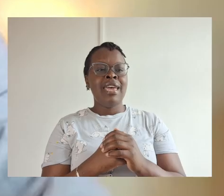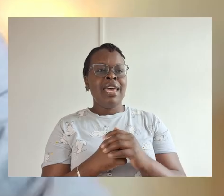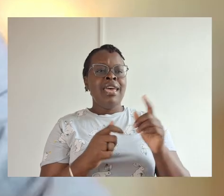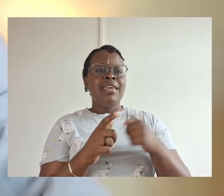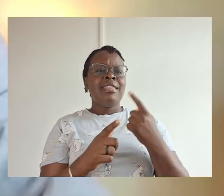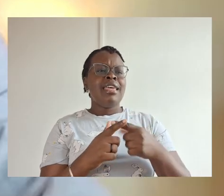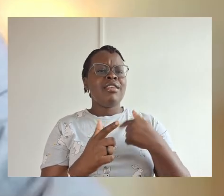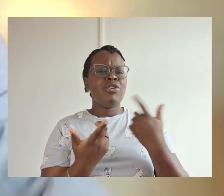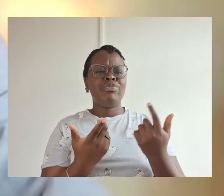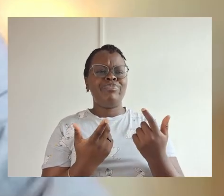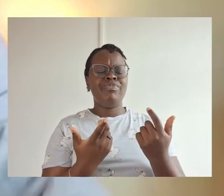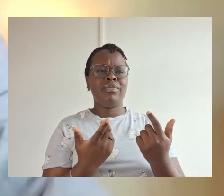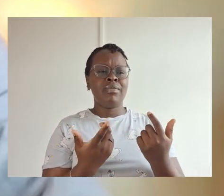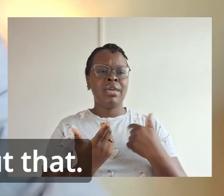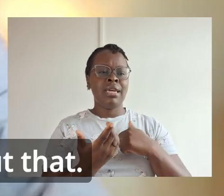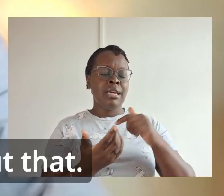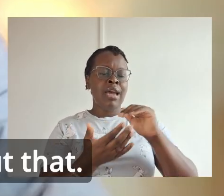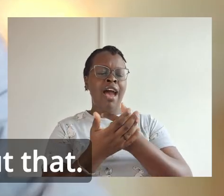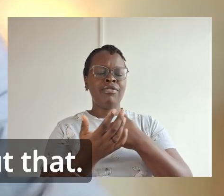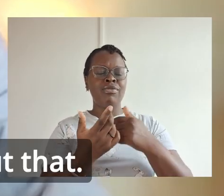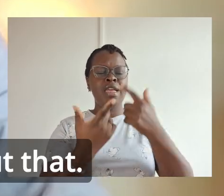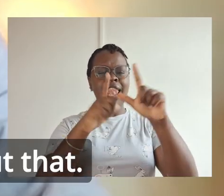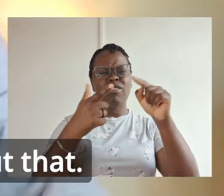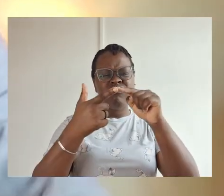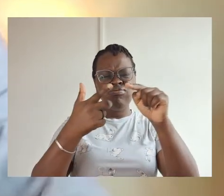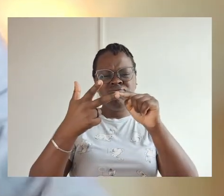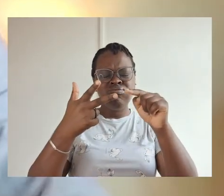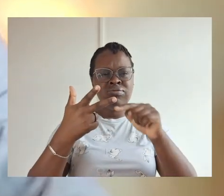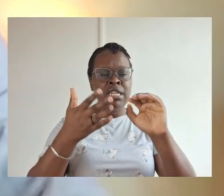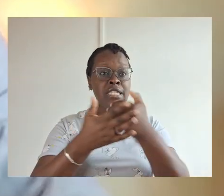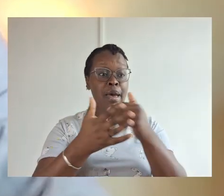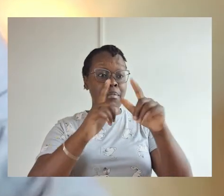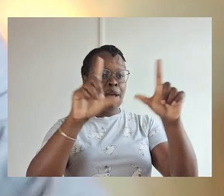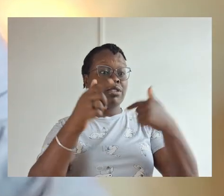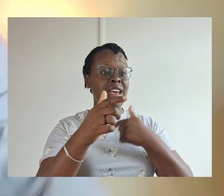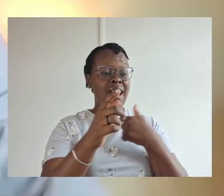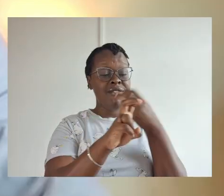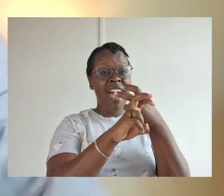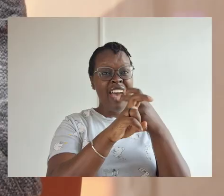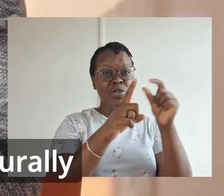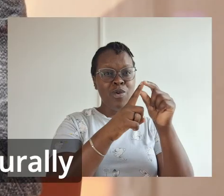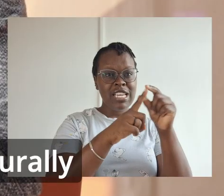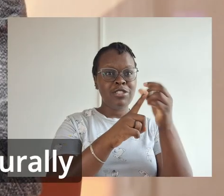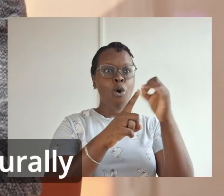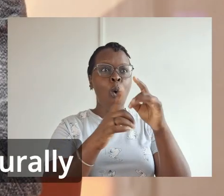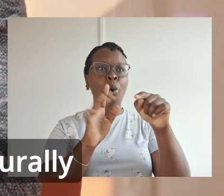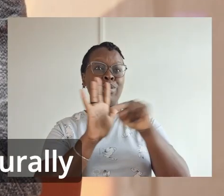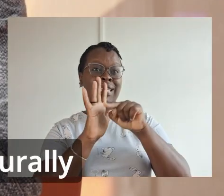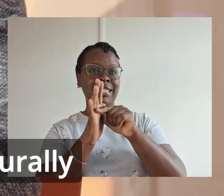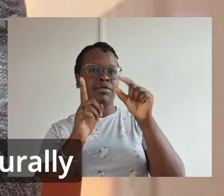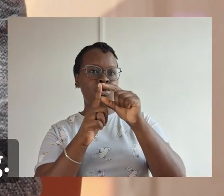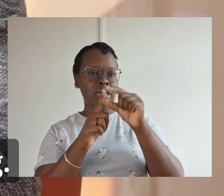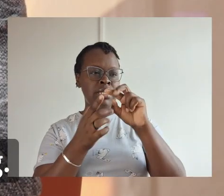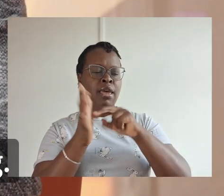will be like, why are you calling me pig or dog? Because there's some beliefs about that. So in other communities, maybe pig is okay. So we have to make sure